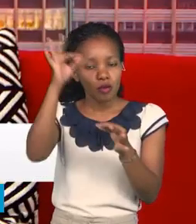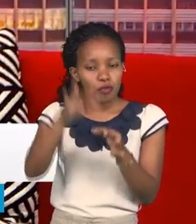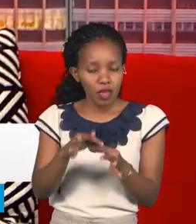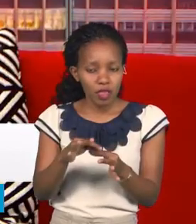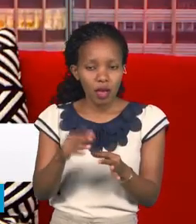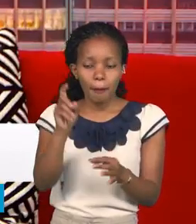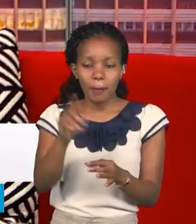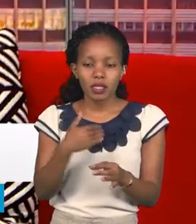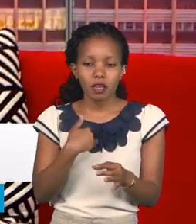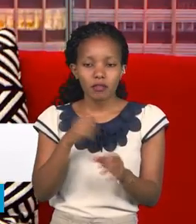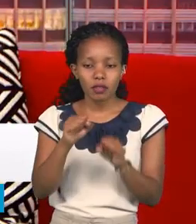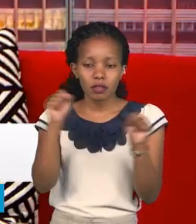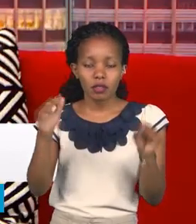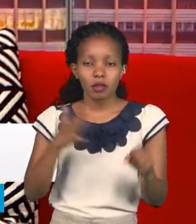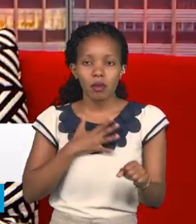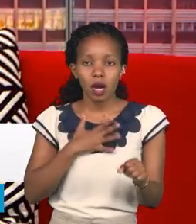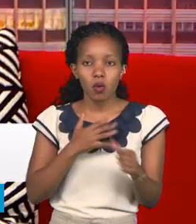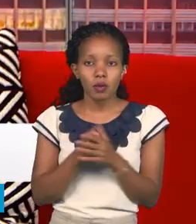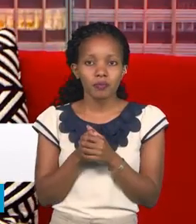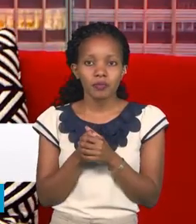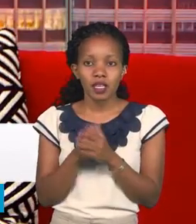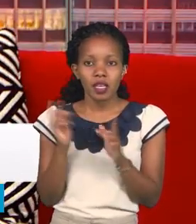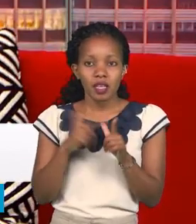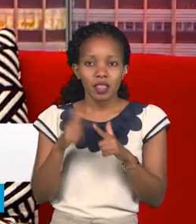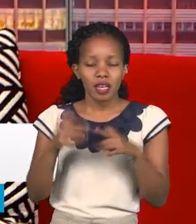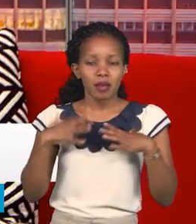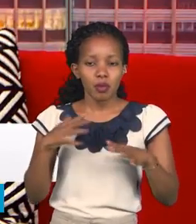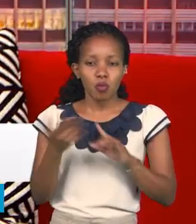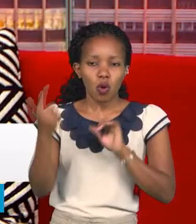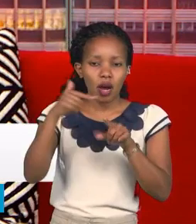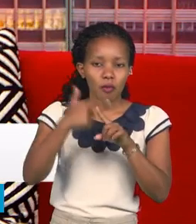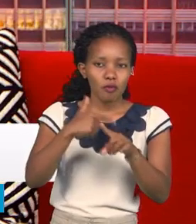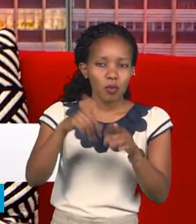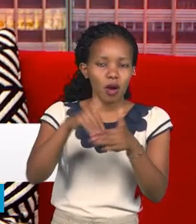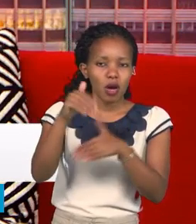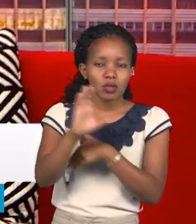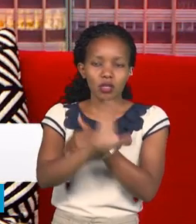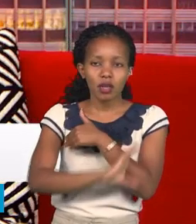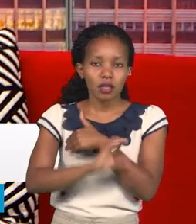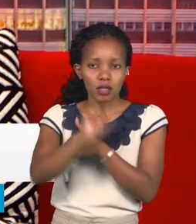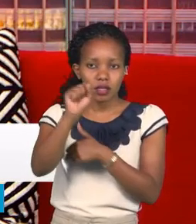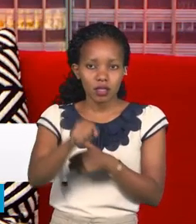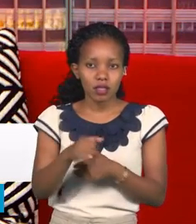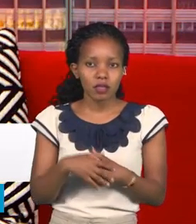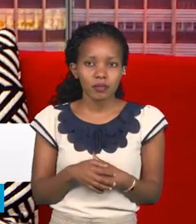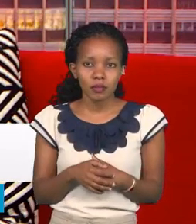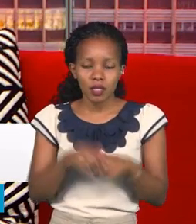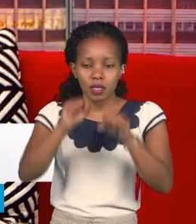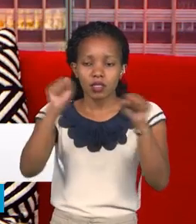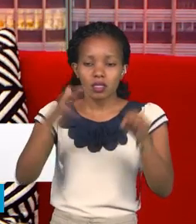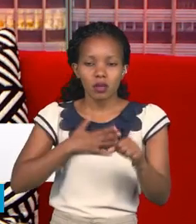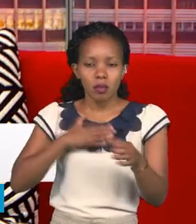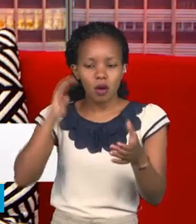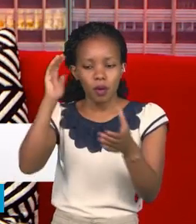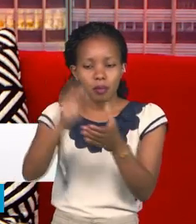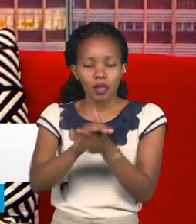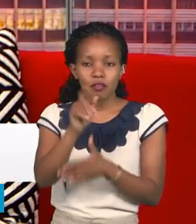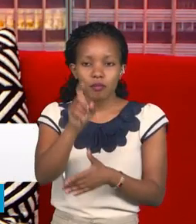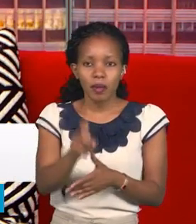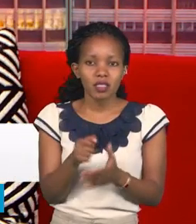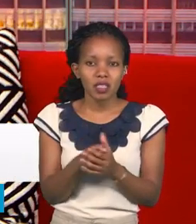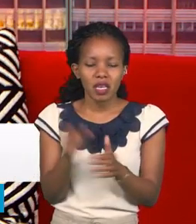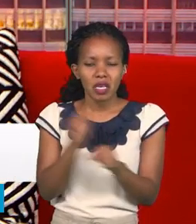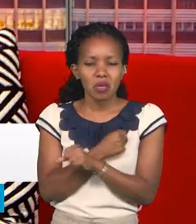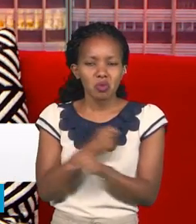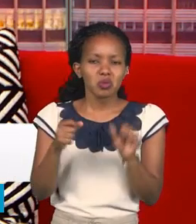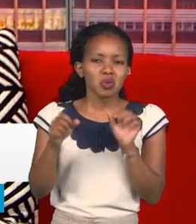system. That's only when people will come from outside. That's the very important part, having faith in our own system. In our own system. Okay. You can't always scrape, cry and talk